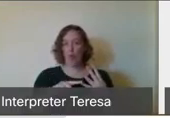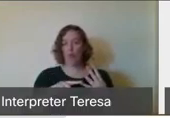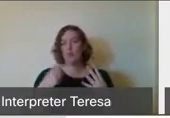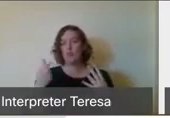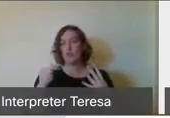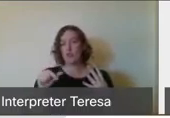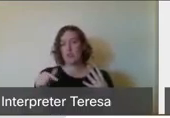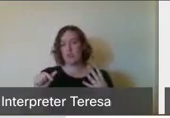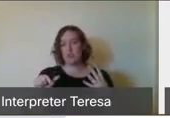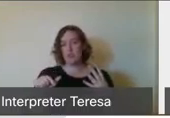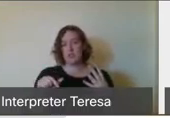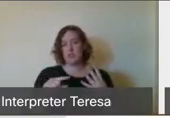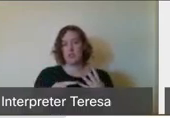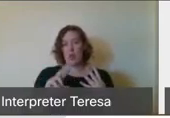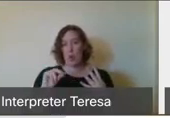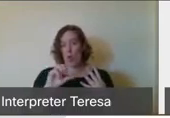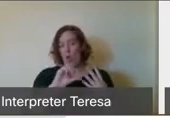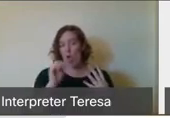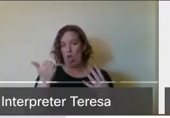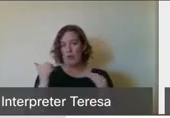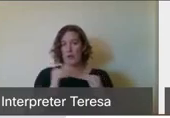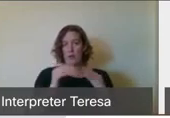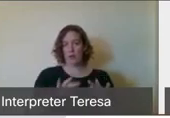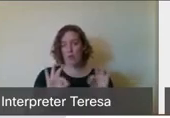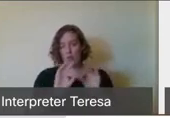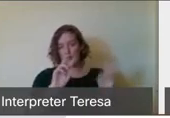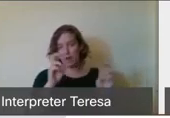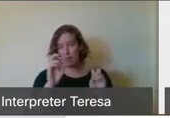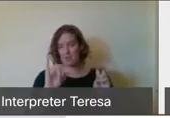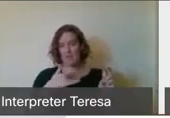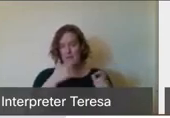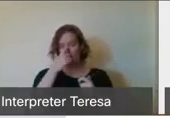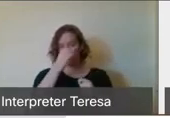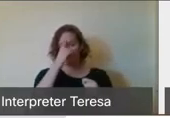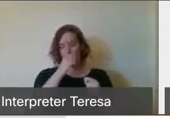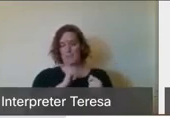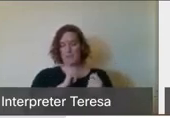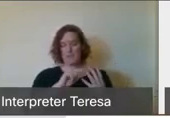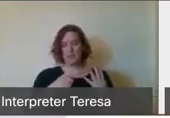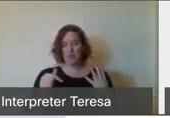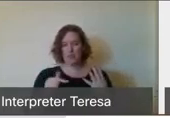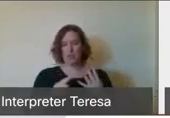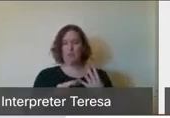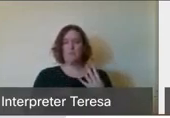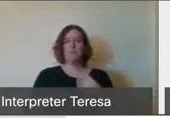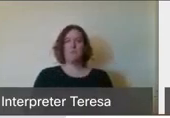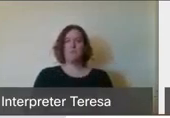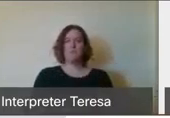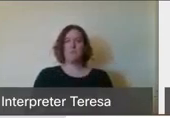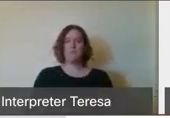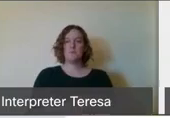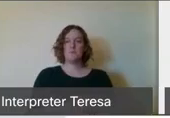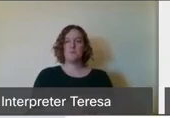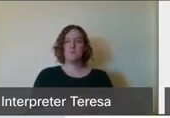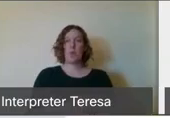and the no, there are other equally important topics of interest to me, is green or square. Oh, and we